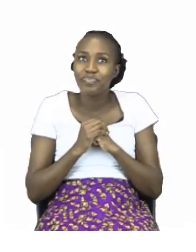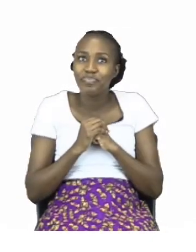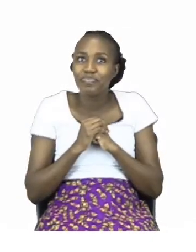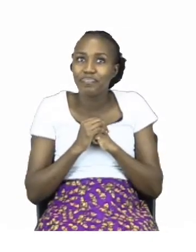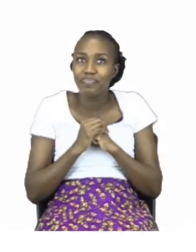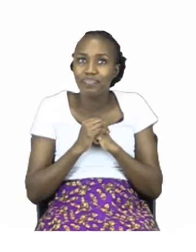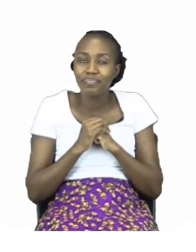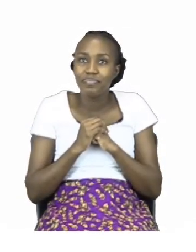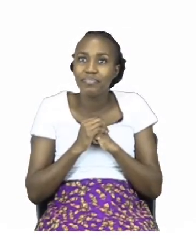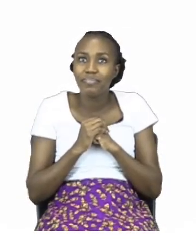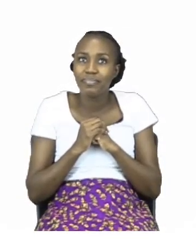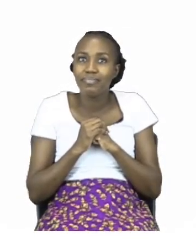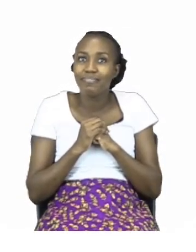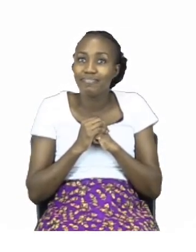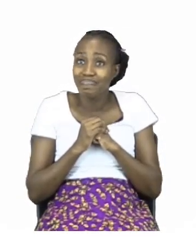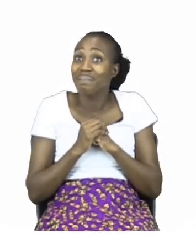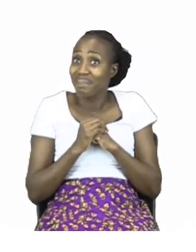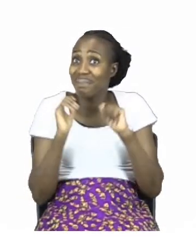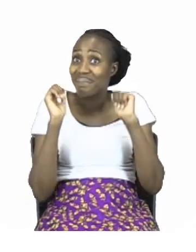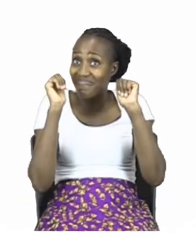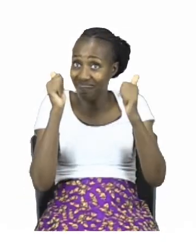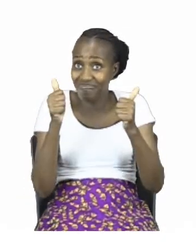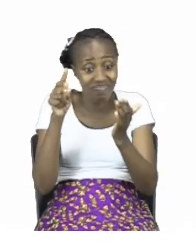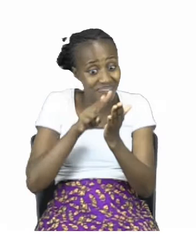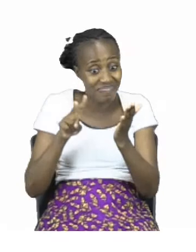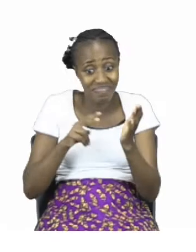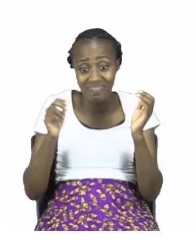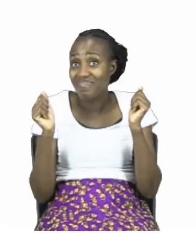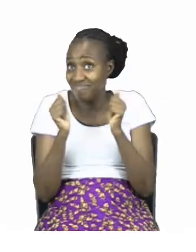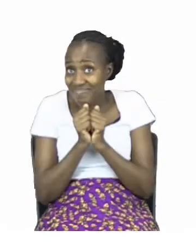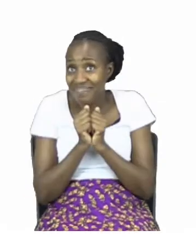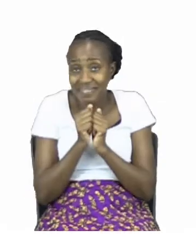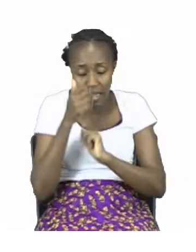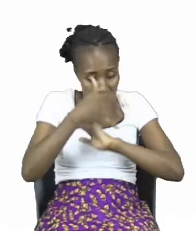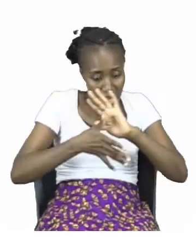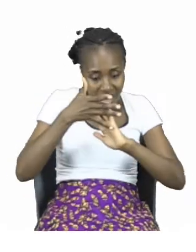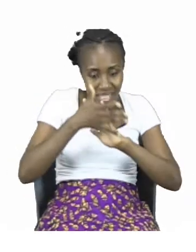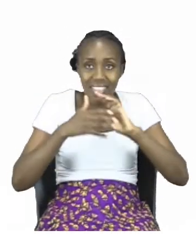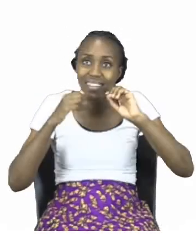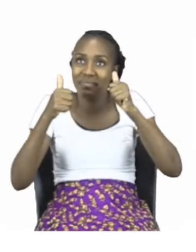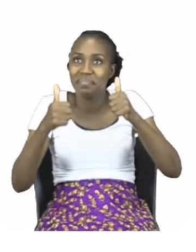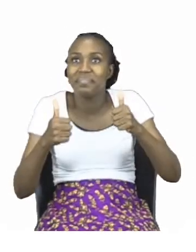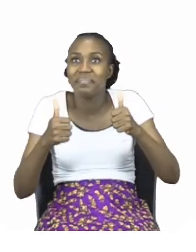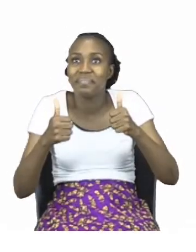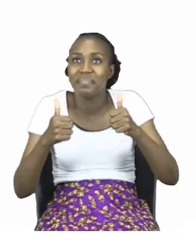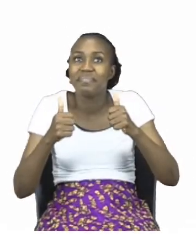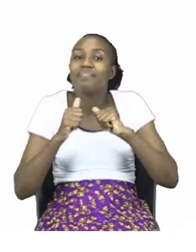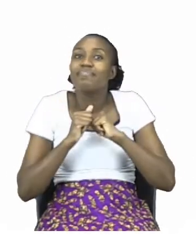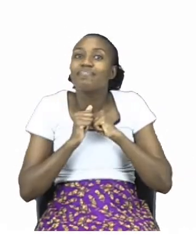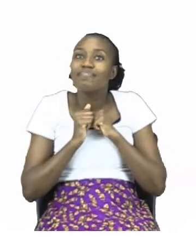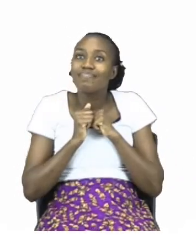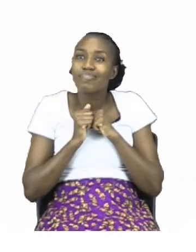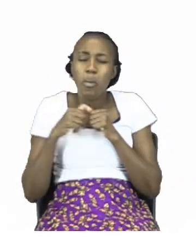energy. Well done if you were able to read your vocabulary words. Now I'm sure over this year we